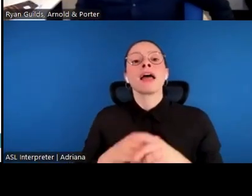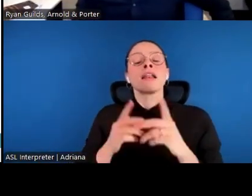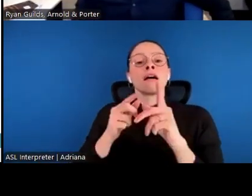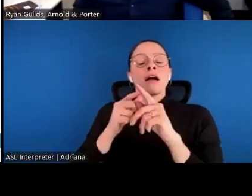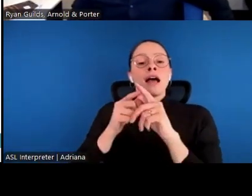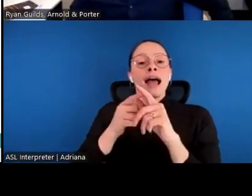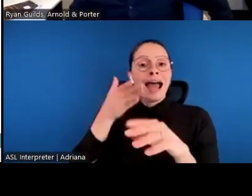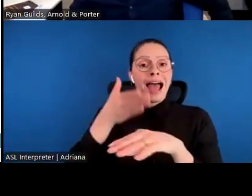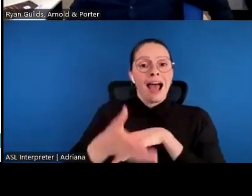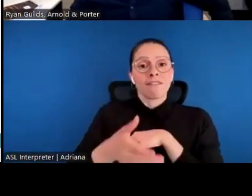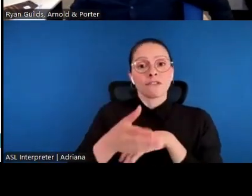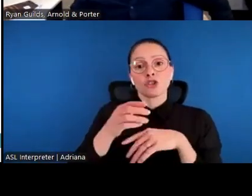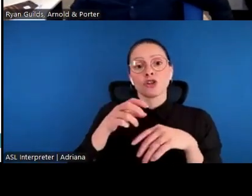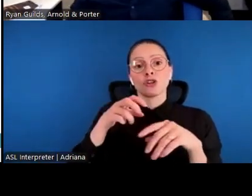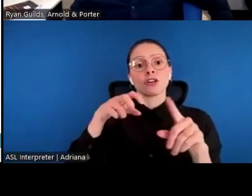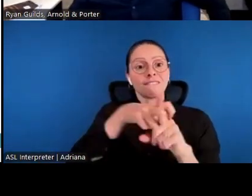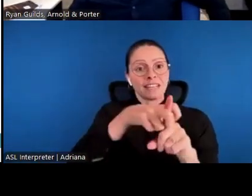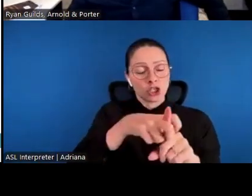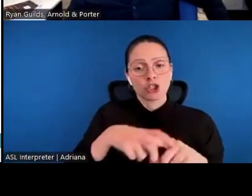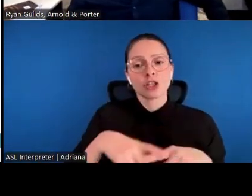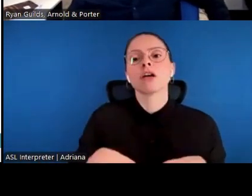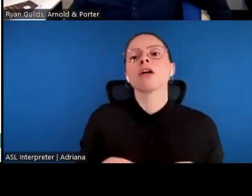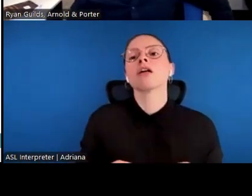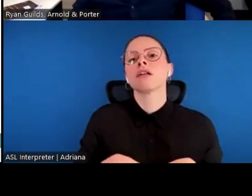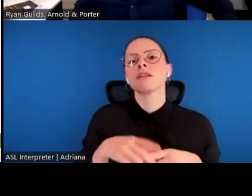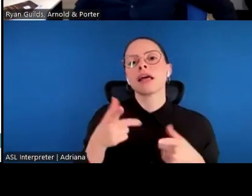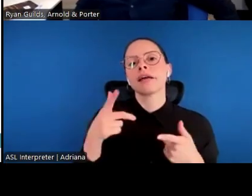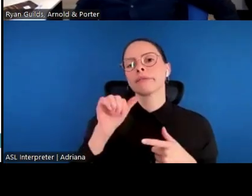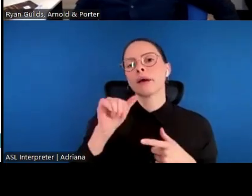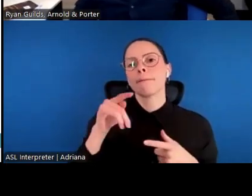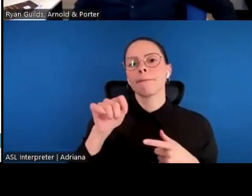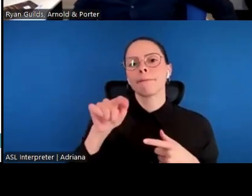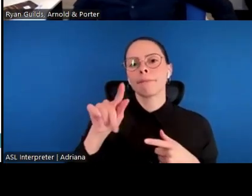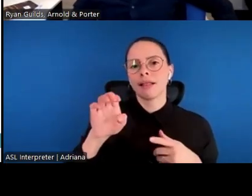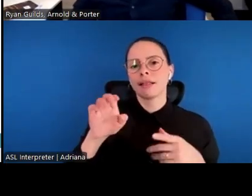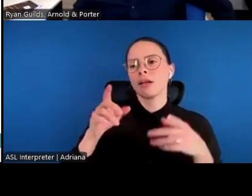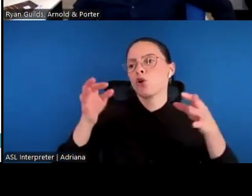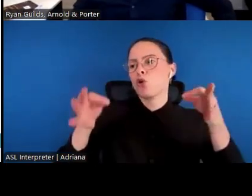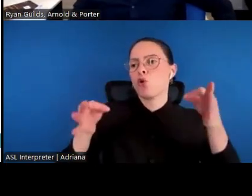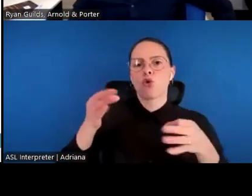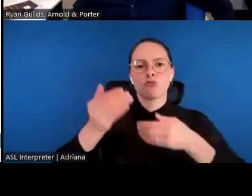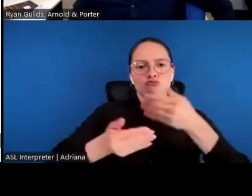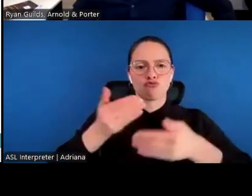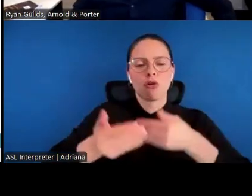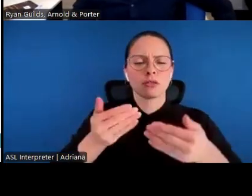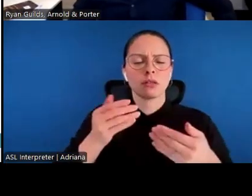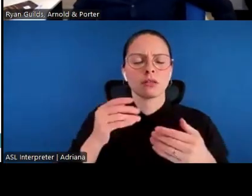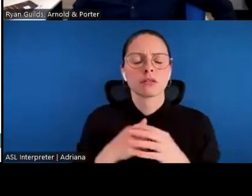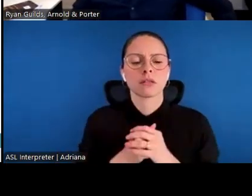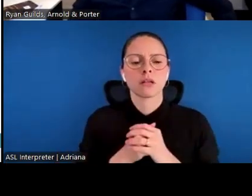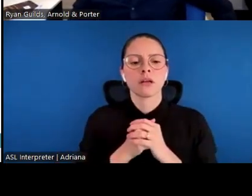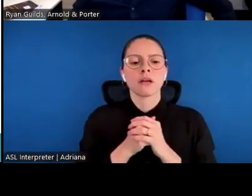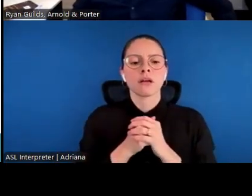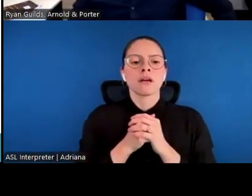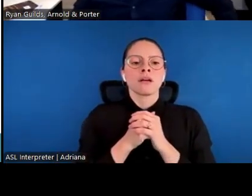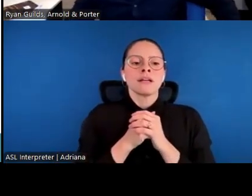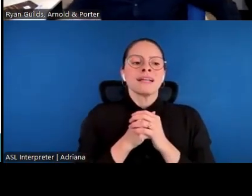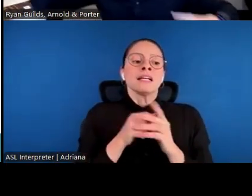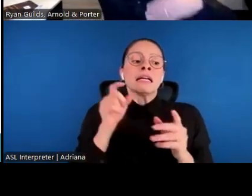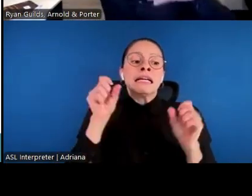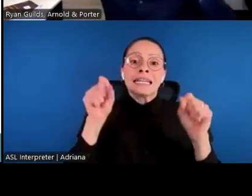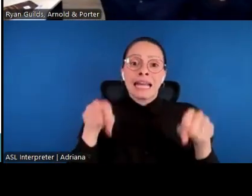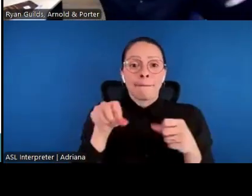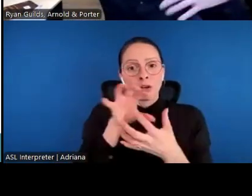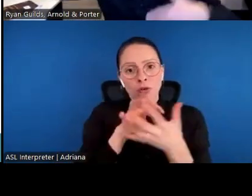court process. And the appellate courts in the military we'll go over in some detail because it can be confusing in terms